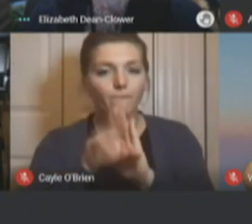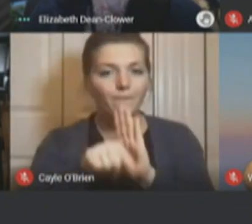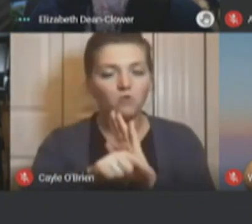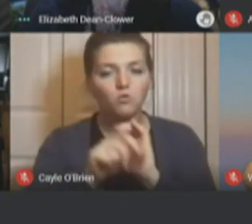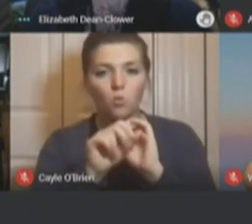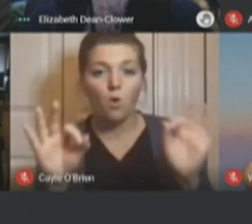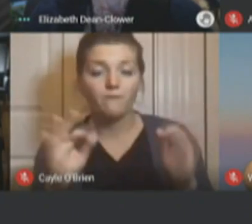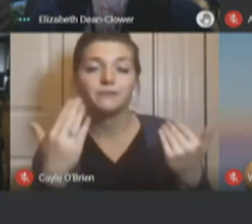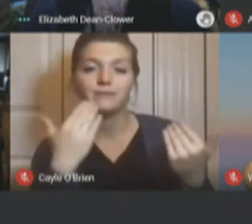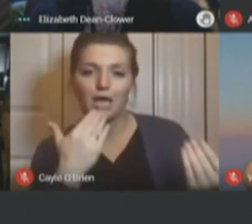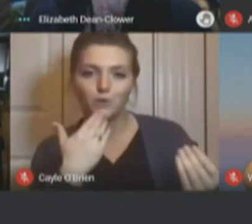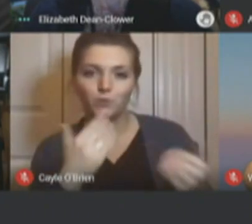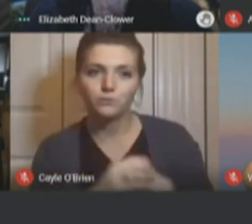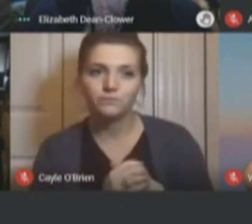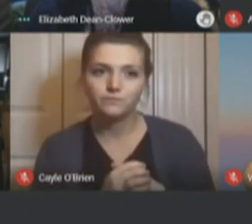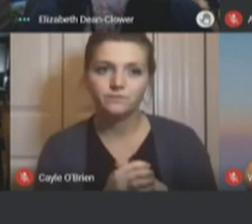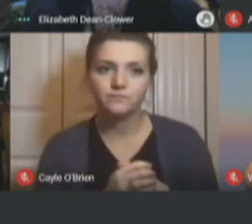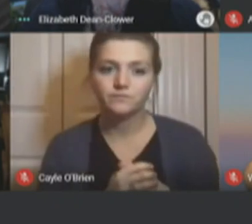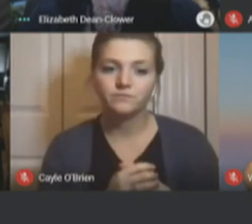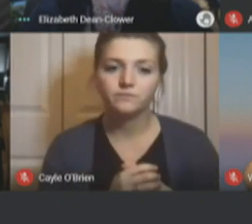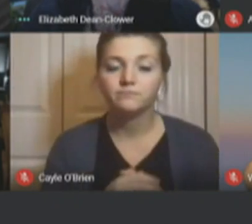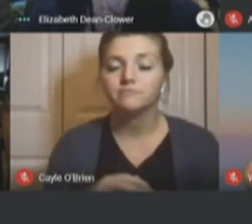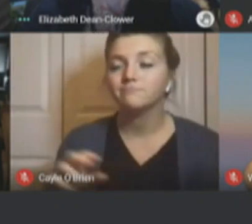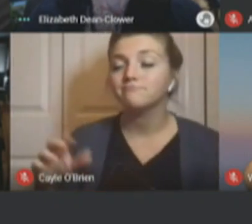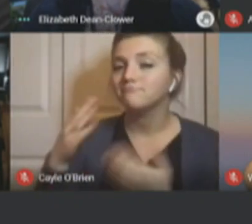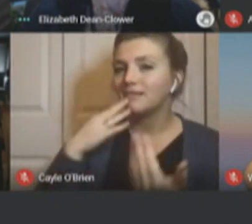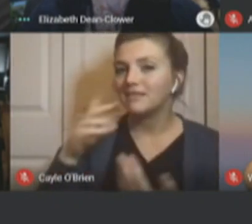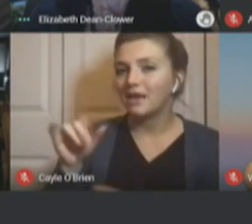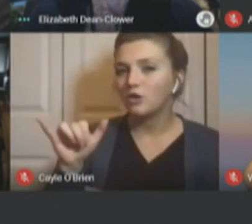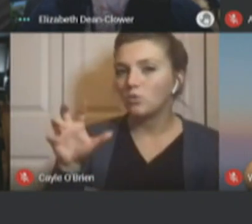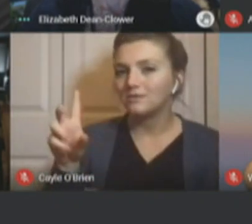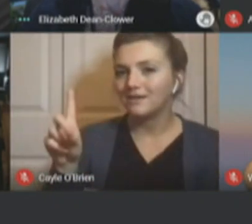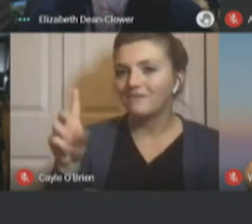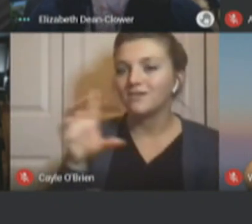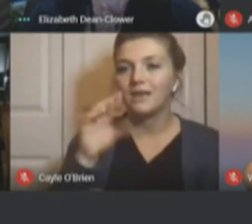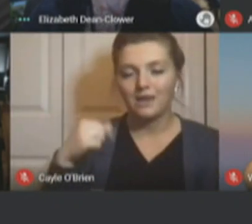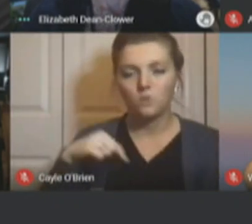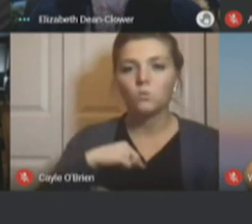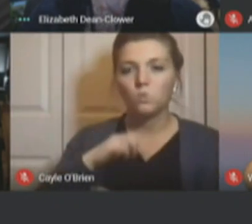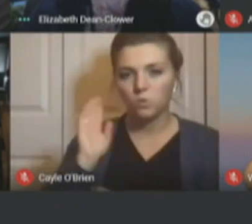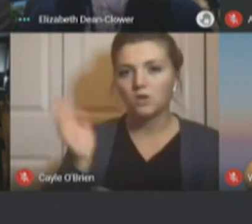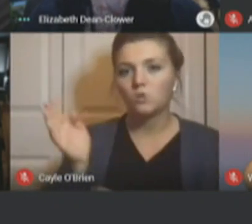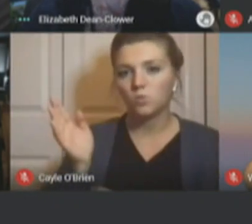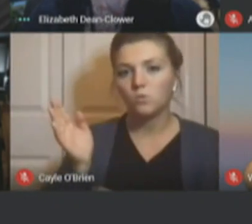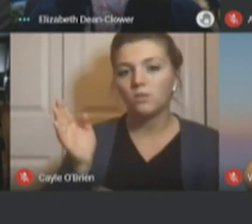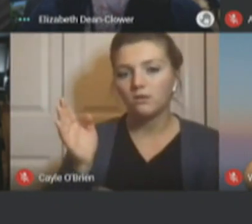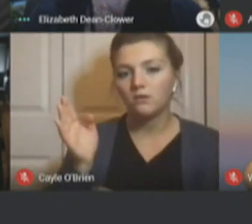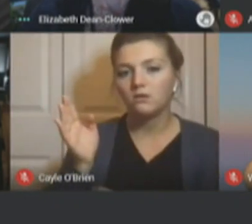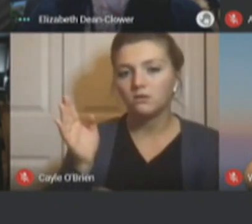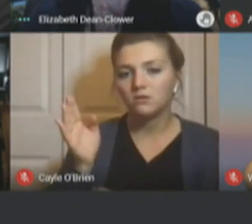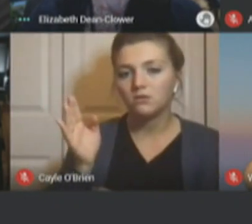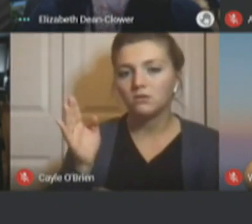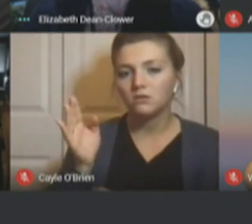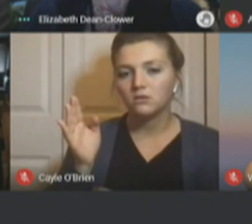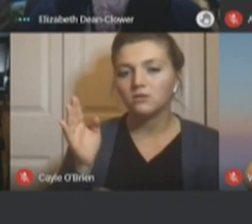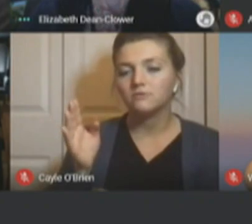you. Thank you, David, and we will be looping you in for the input on the bike